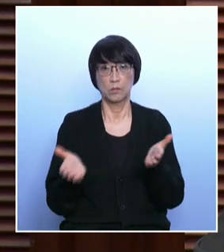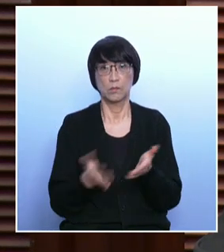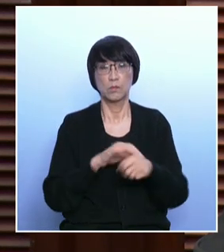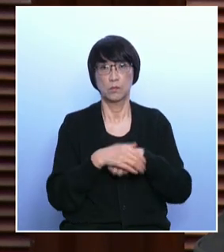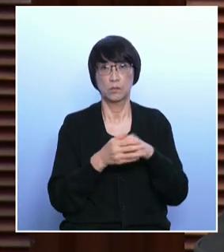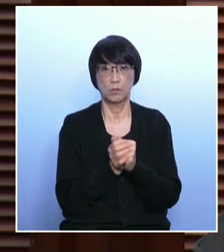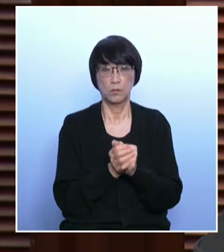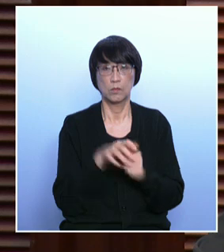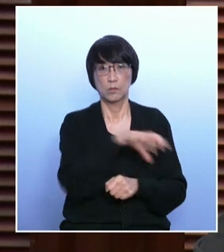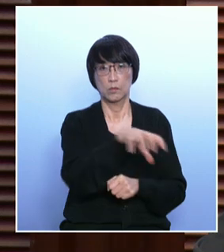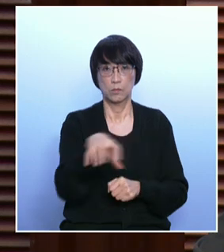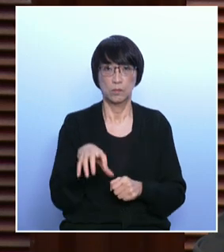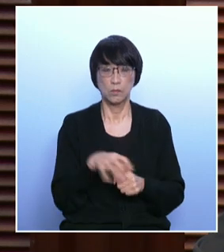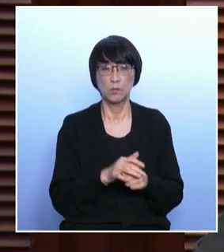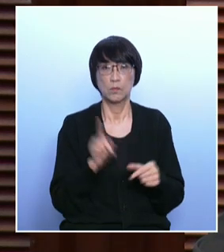interaction.